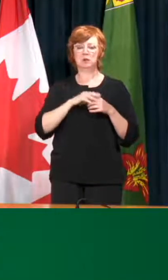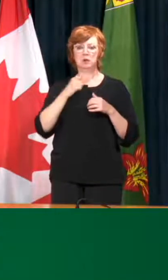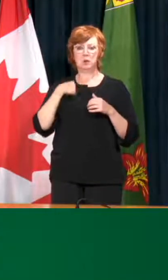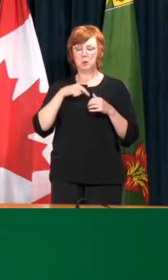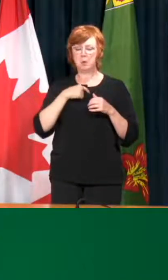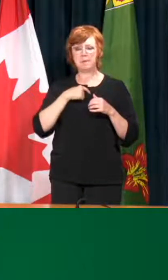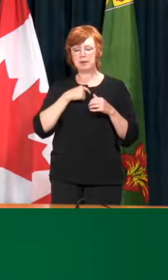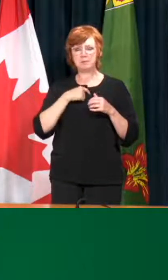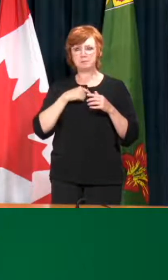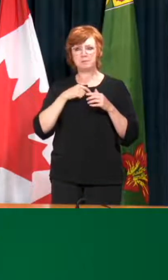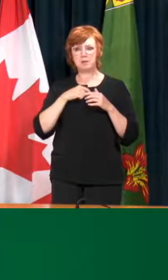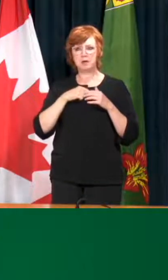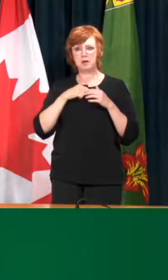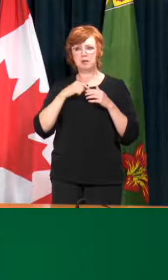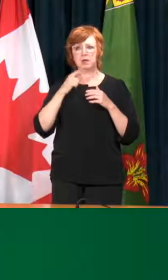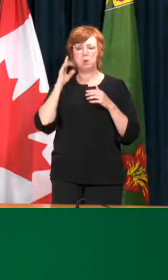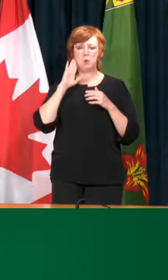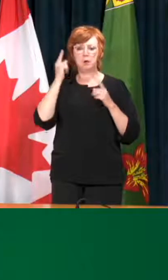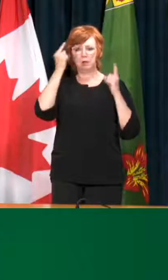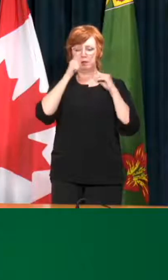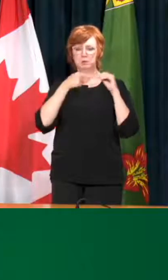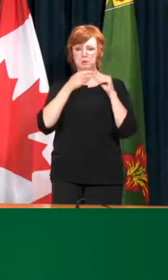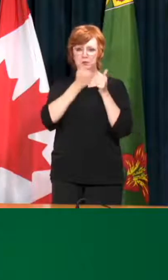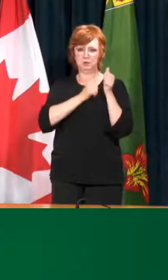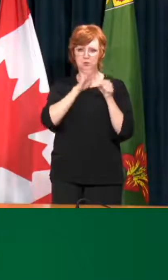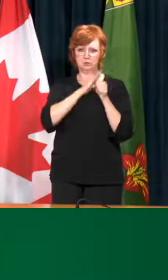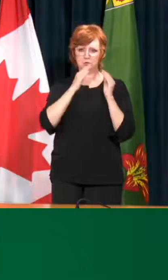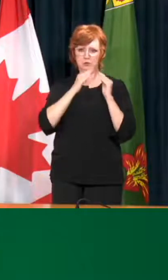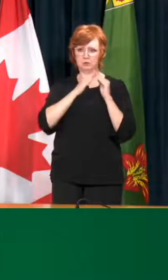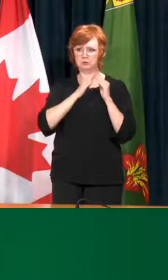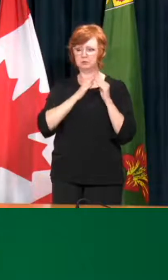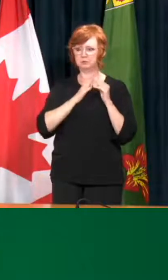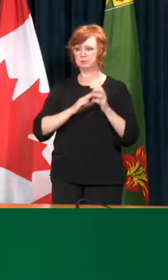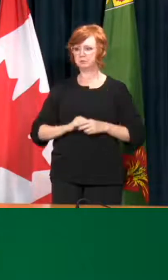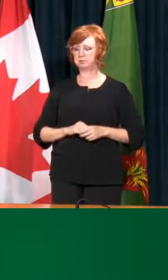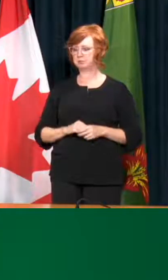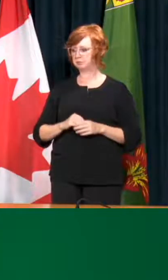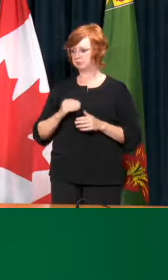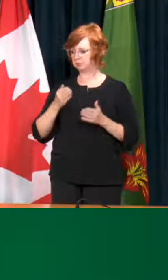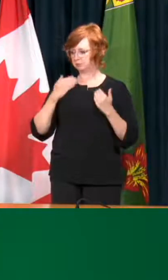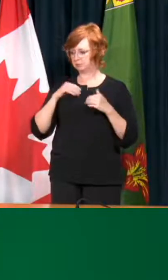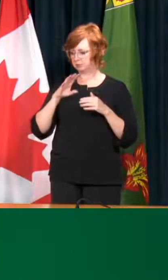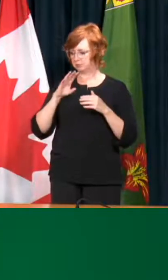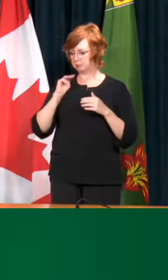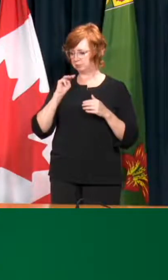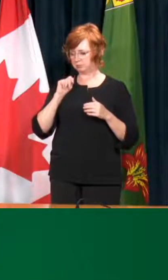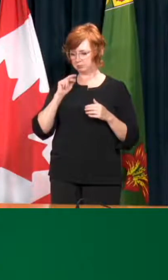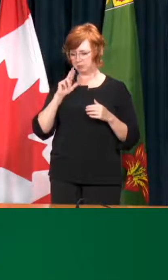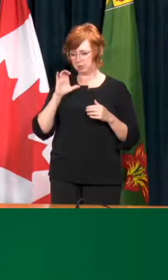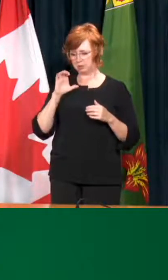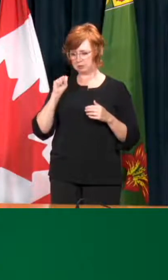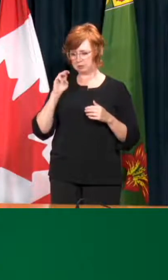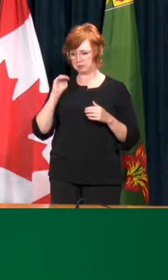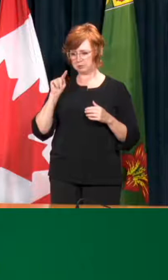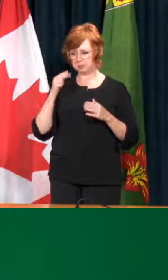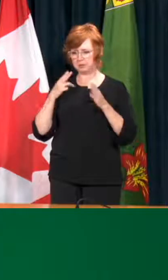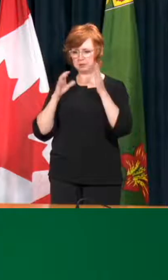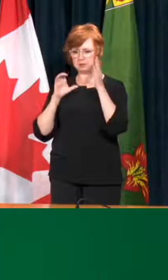considered. We'll take another question on the line. We have Mark Smith with